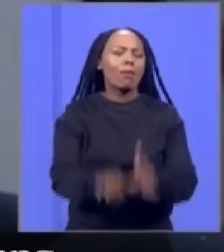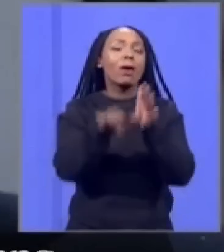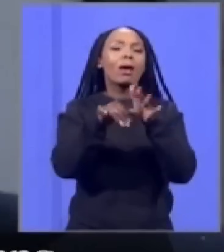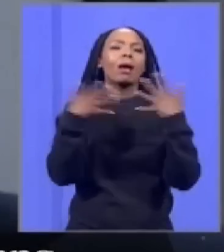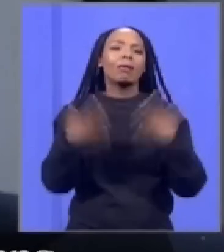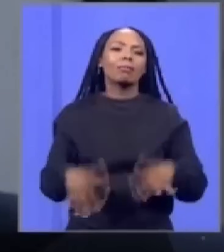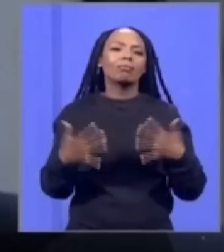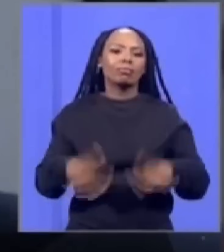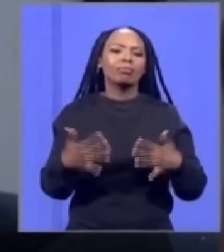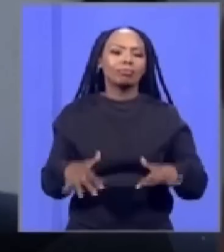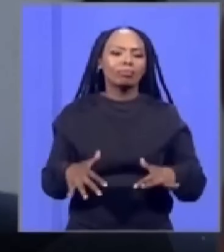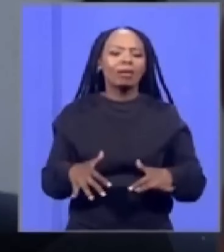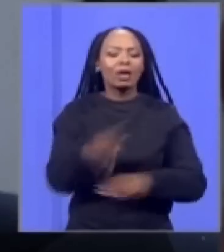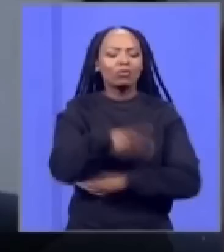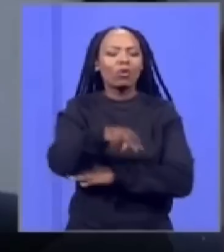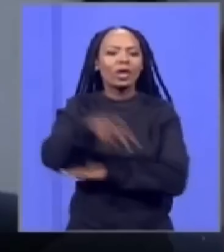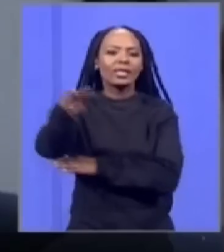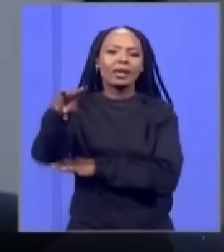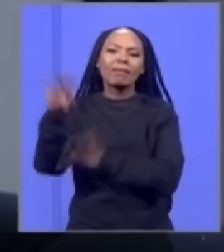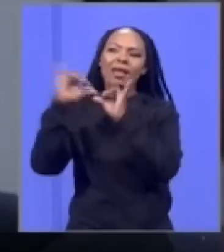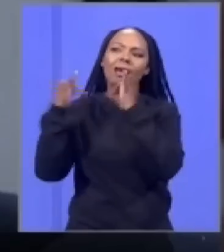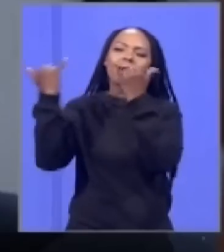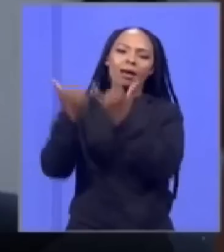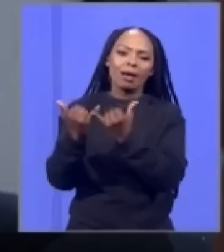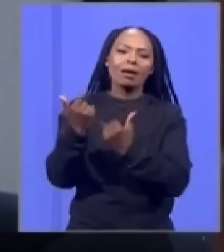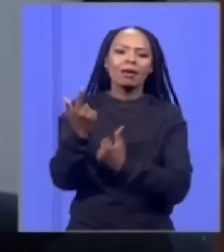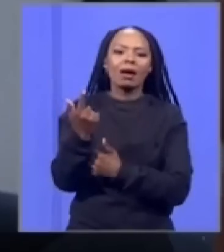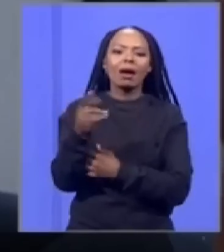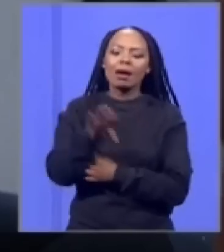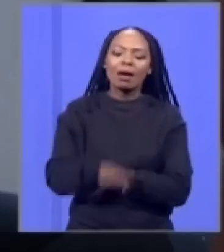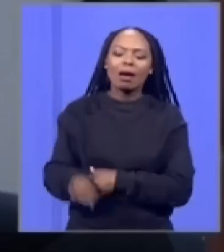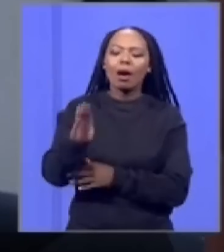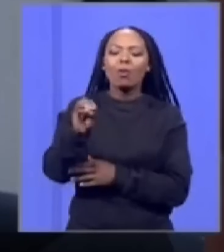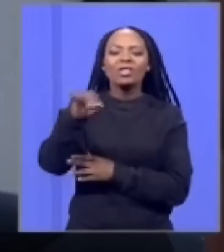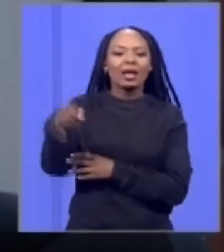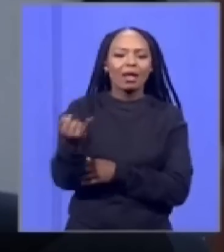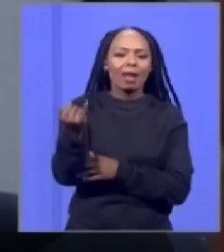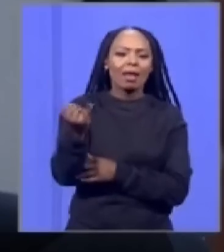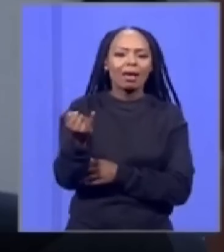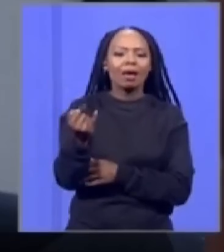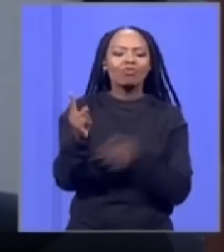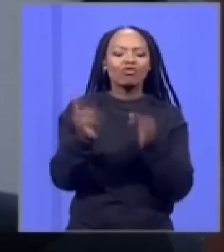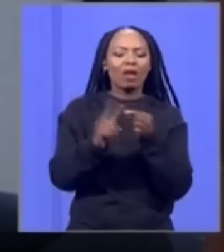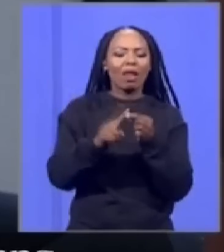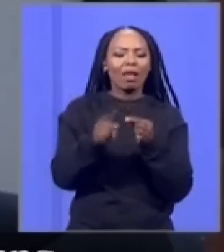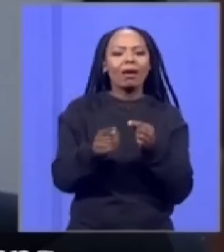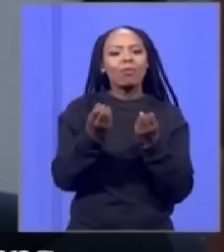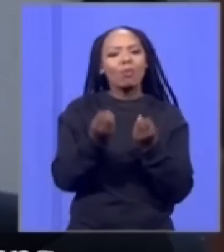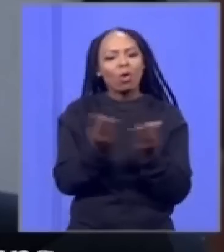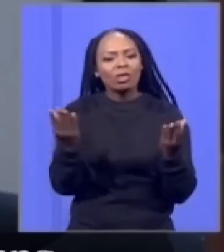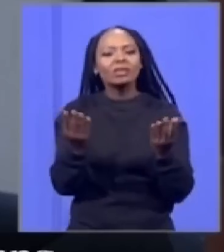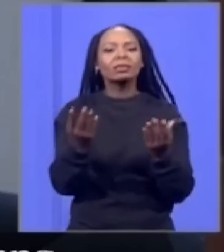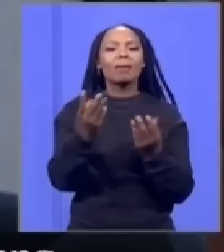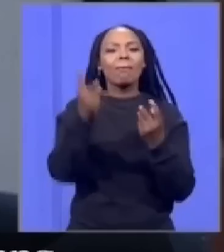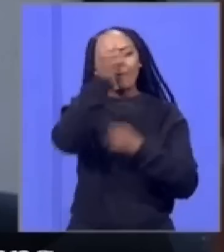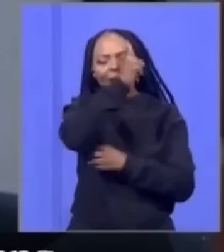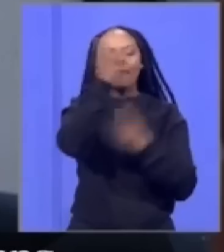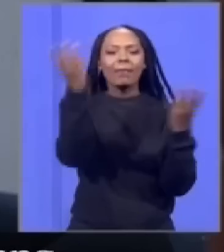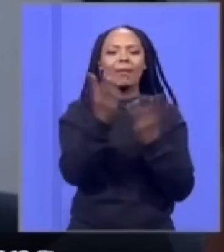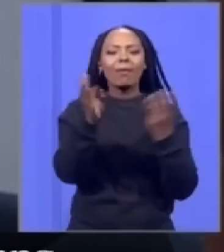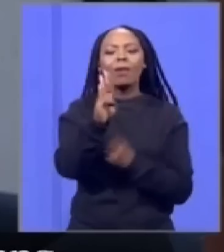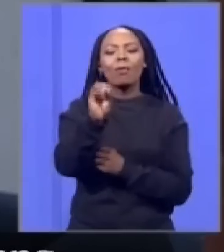botlhokwa for the tourism industry go bojanala bo go batho ba khone go itse especially setšhaba sa batho ba bantsho gore